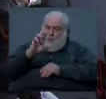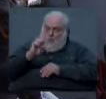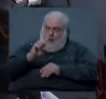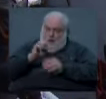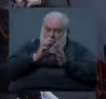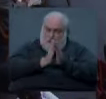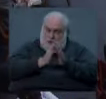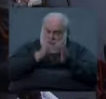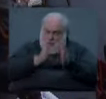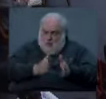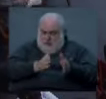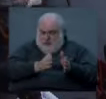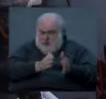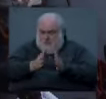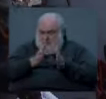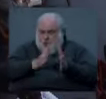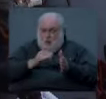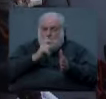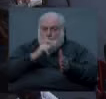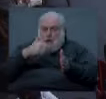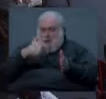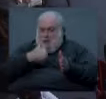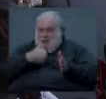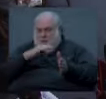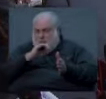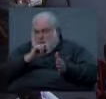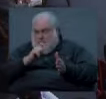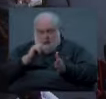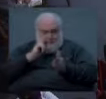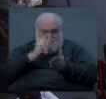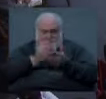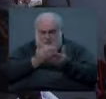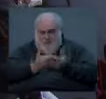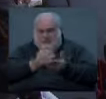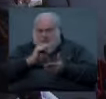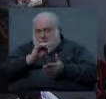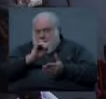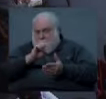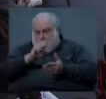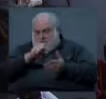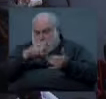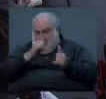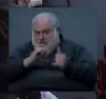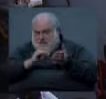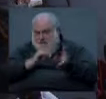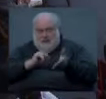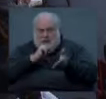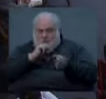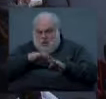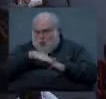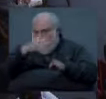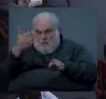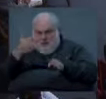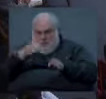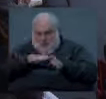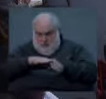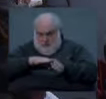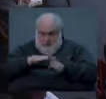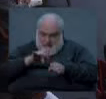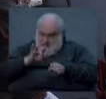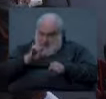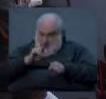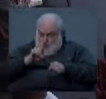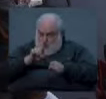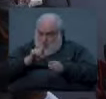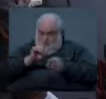planning department who has the boxes and to verify that those boxes are still there and have not been opened. Did you get to do that, or